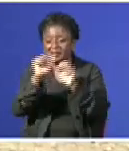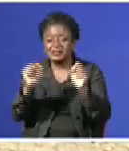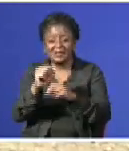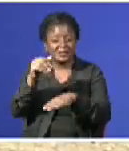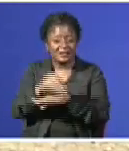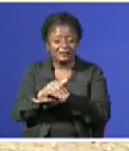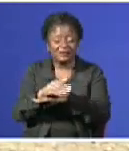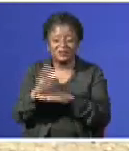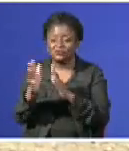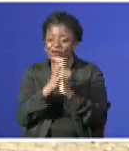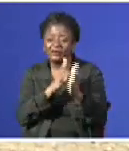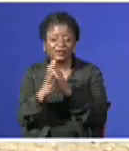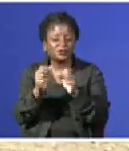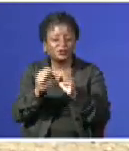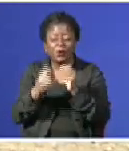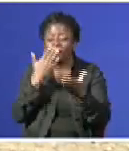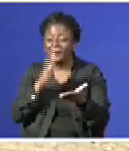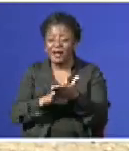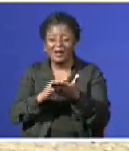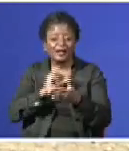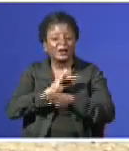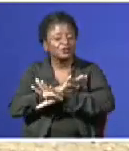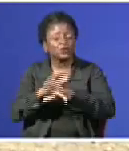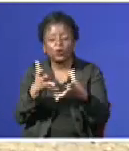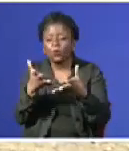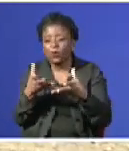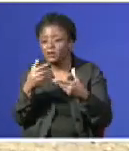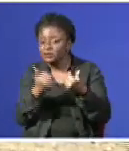don't want to be on the street. So coming out early on Sunday